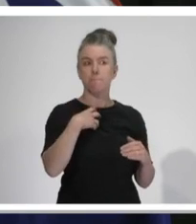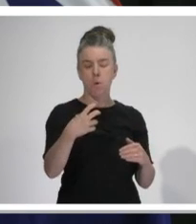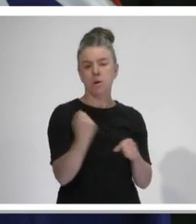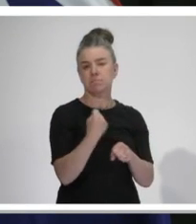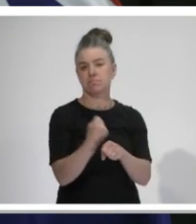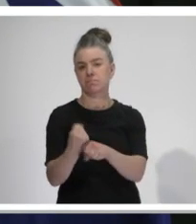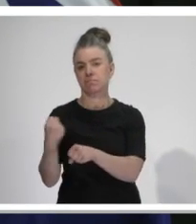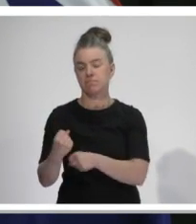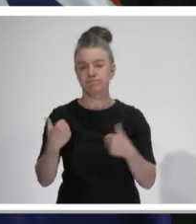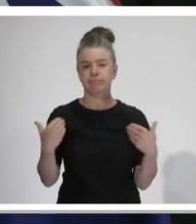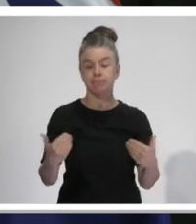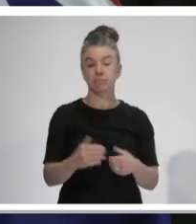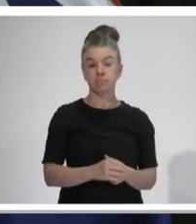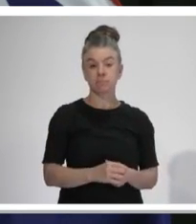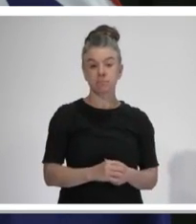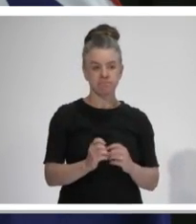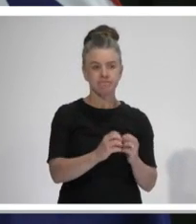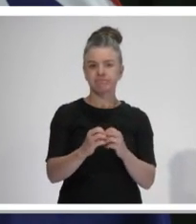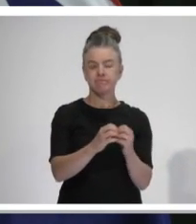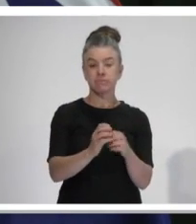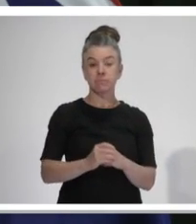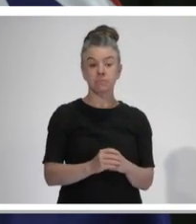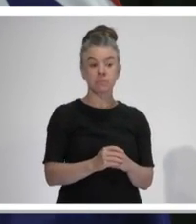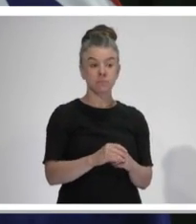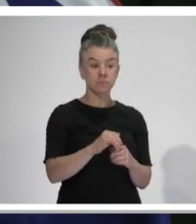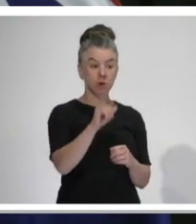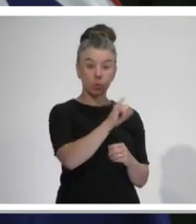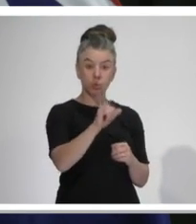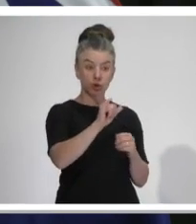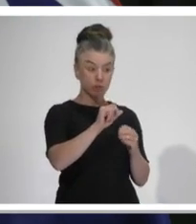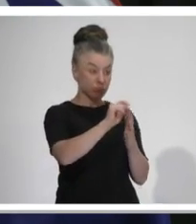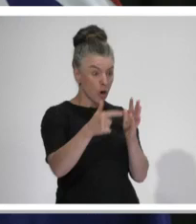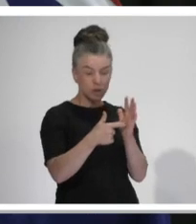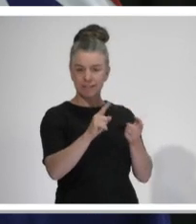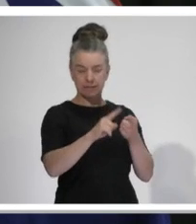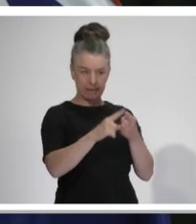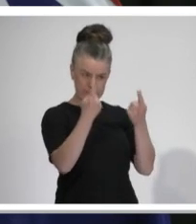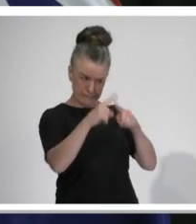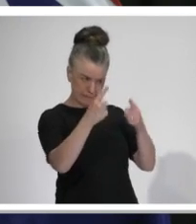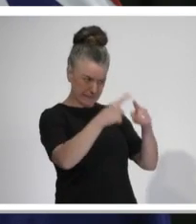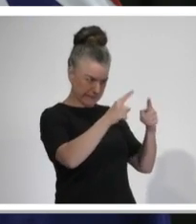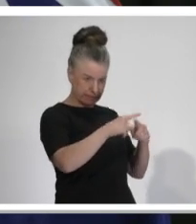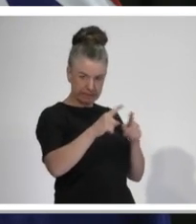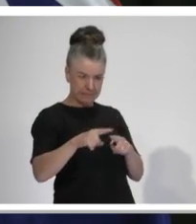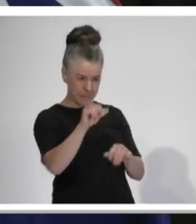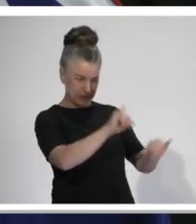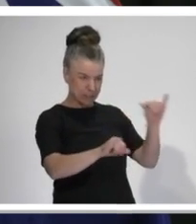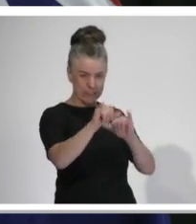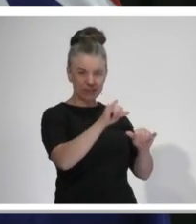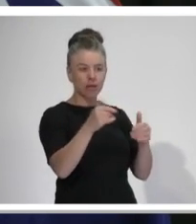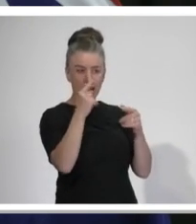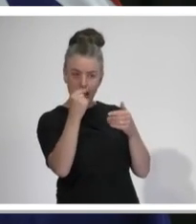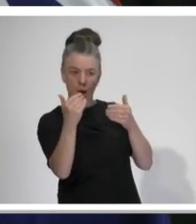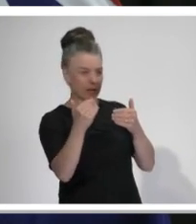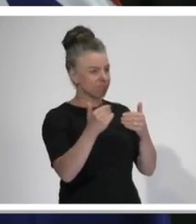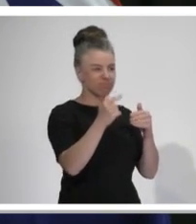In terms of the identification of projects, that work continues. There are a lot of projects that have been identified, and so we'll take